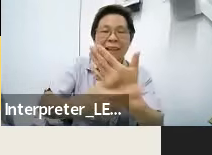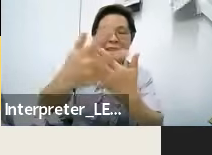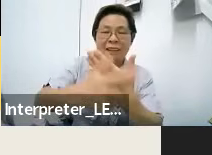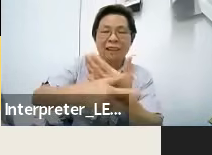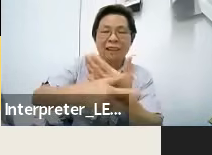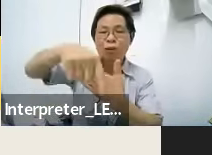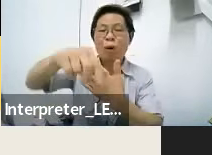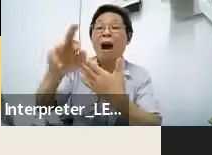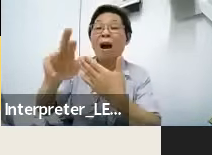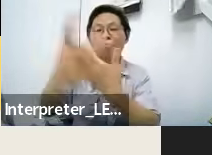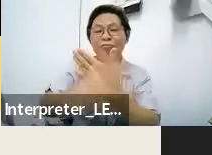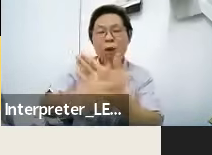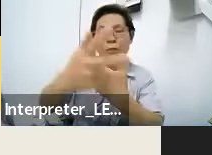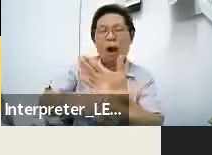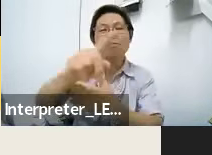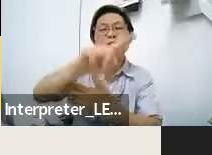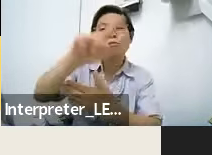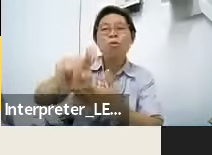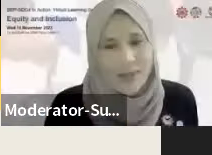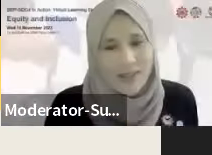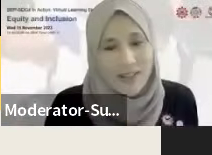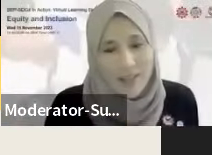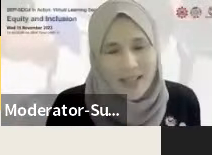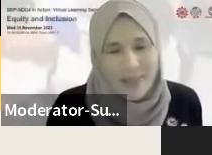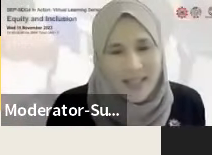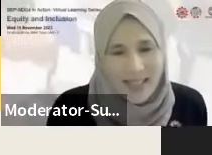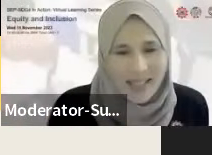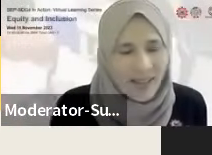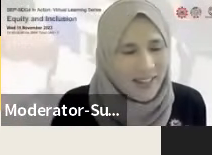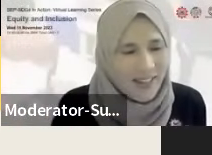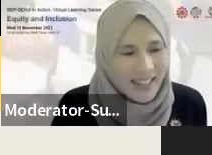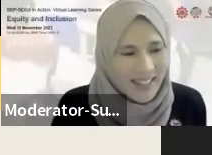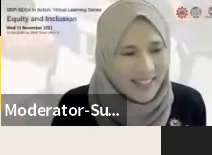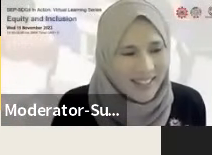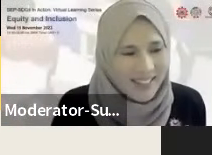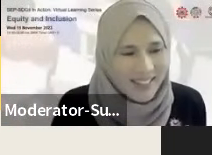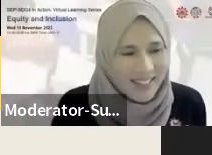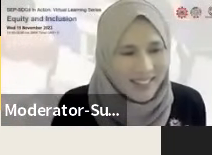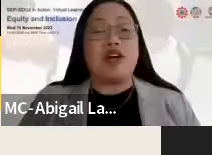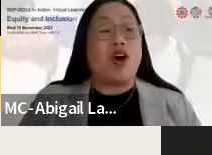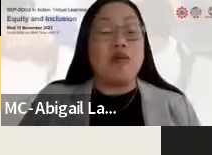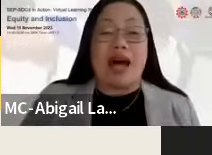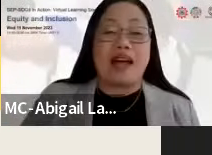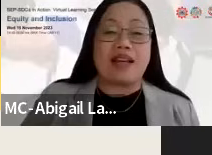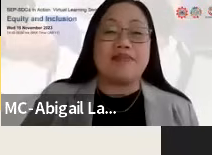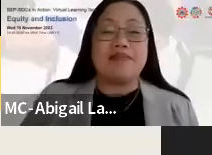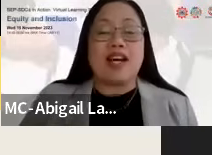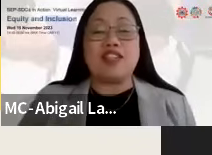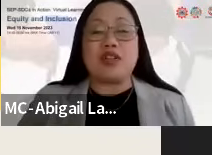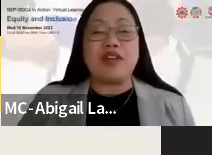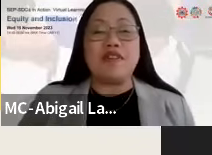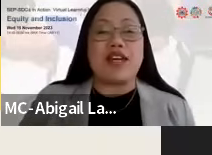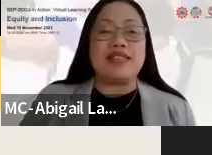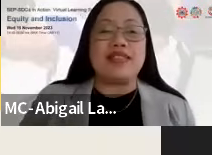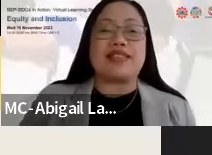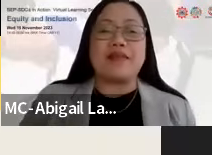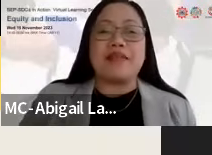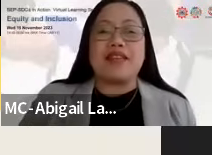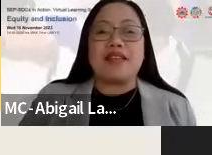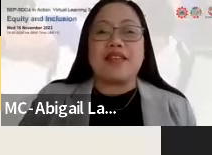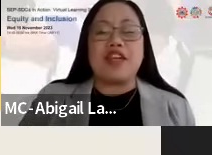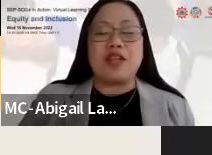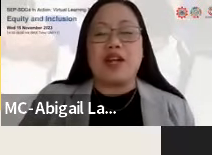any burning questions to ask speakers, please do so. Okay, Miss Abigail is back online. Yeah, I get it on back. Sorry,